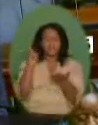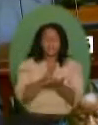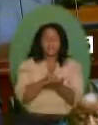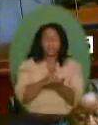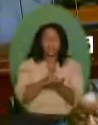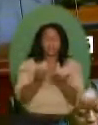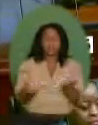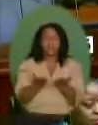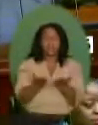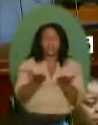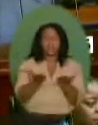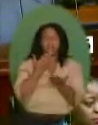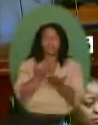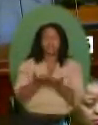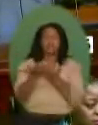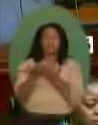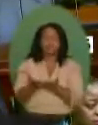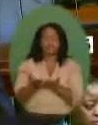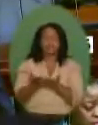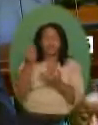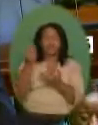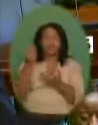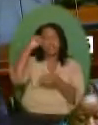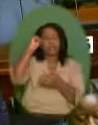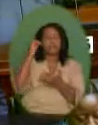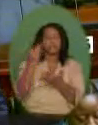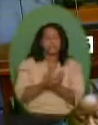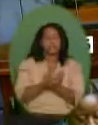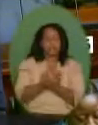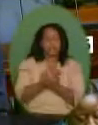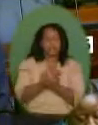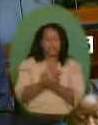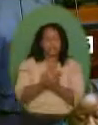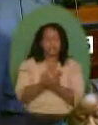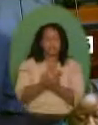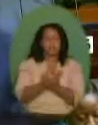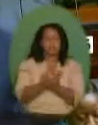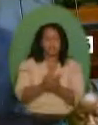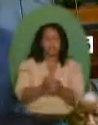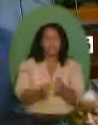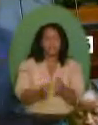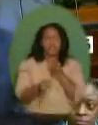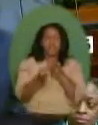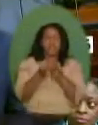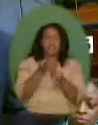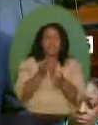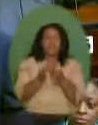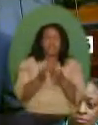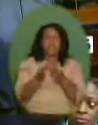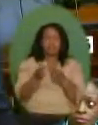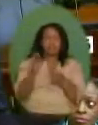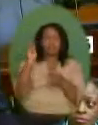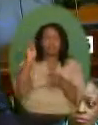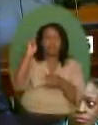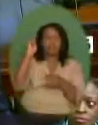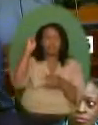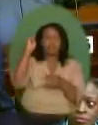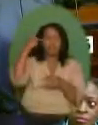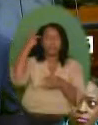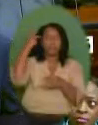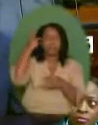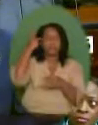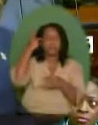prove. They're at the Ministry of Finance and at the Cabinet Secretariat. As far as political expediency goes, these buildings